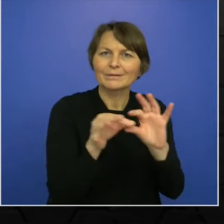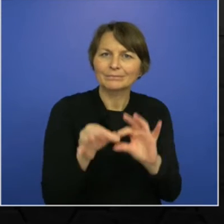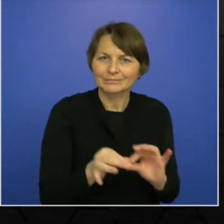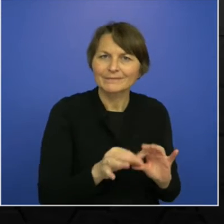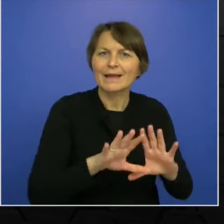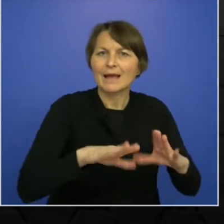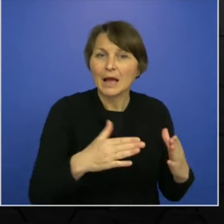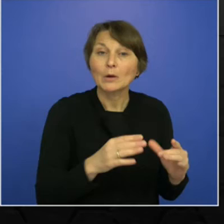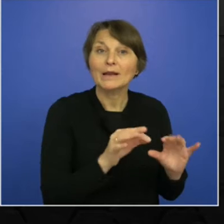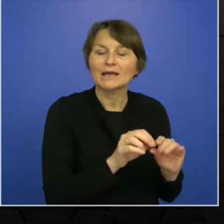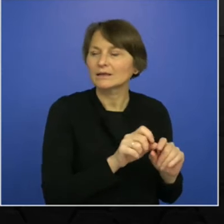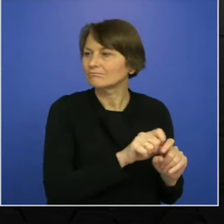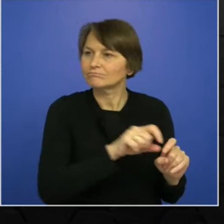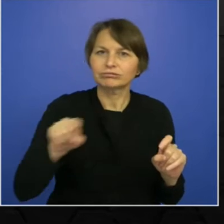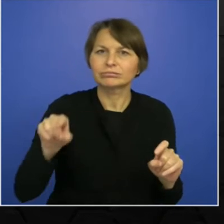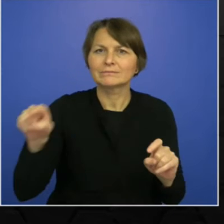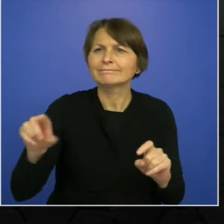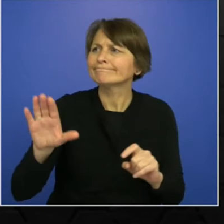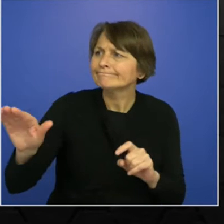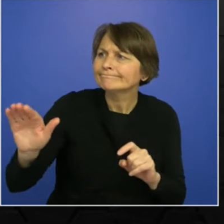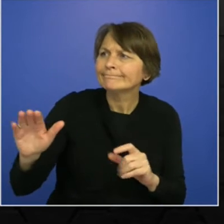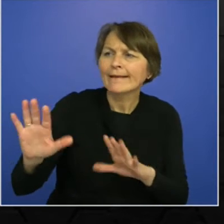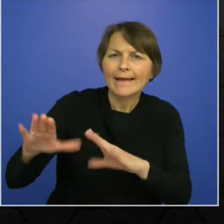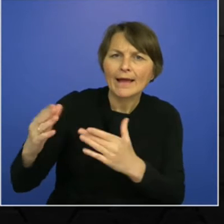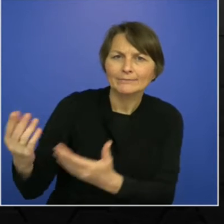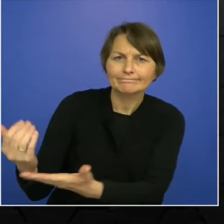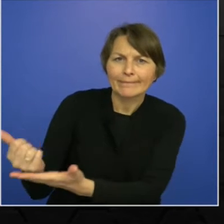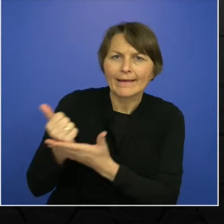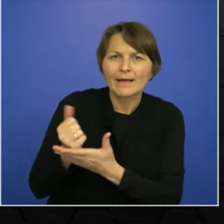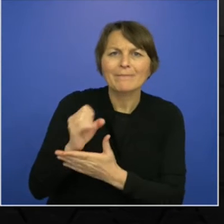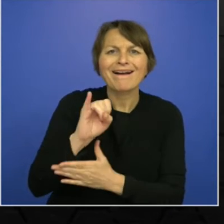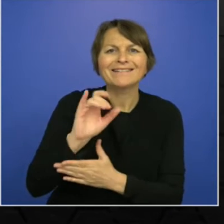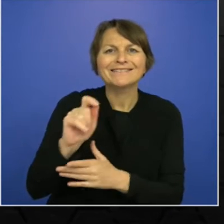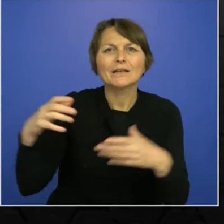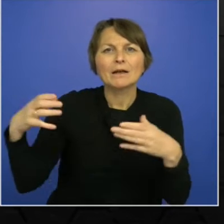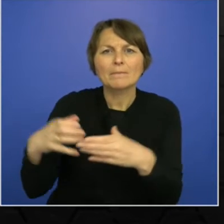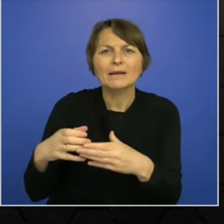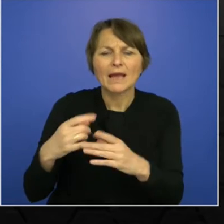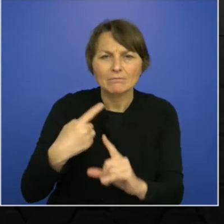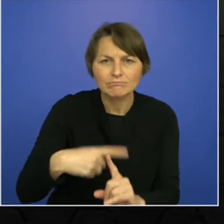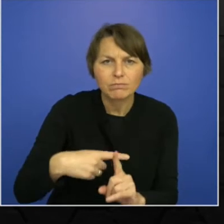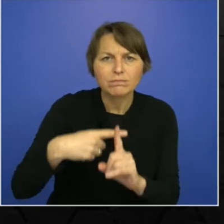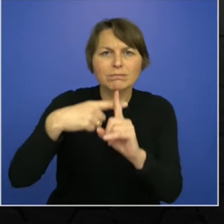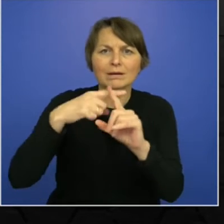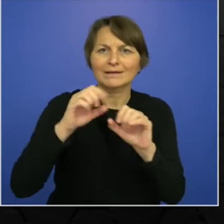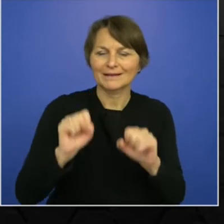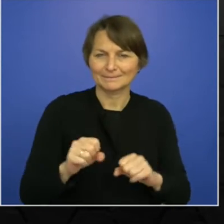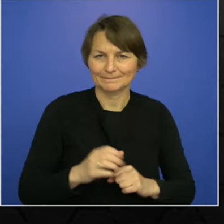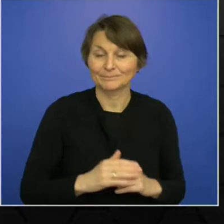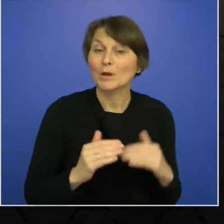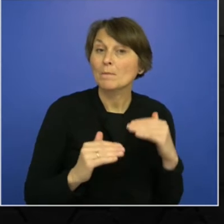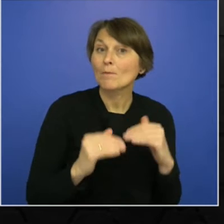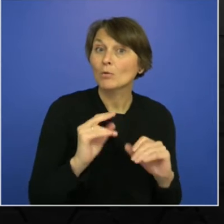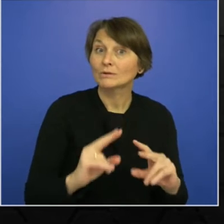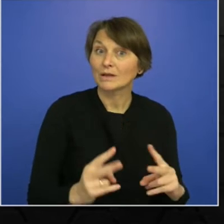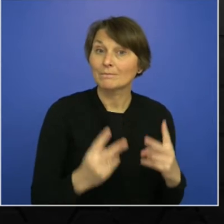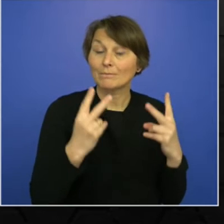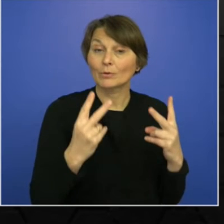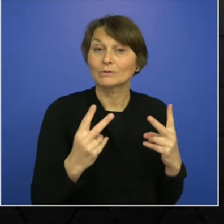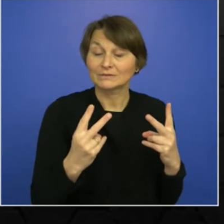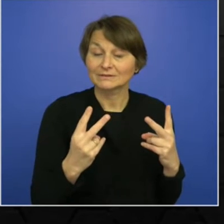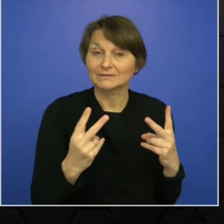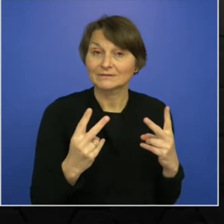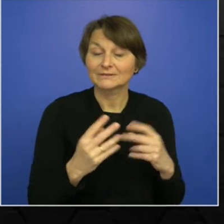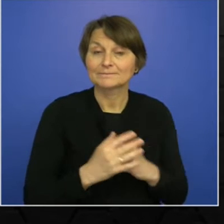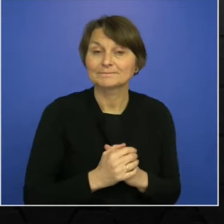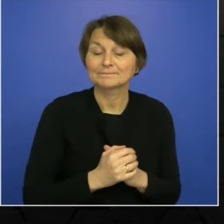department on how you see the bot, what you can improve. And the most important things are the